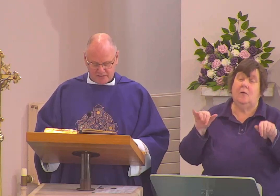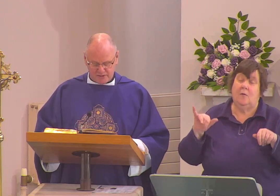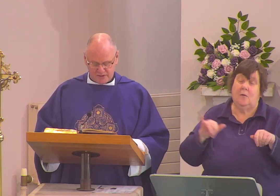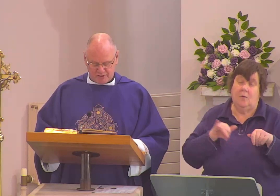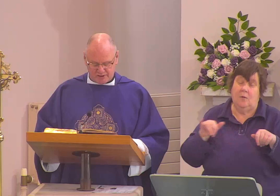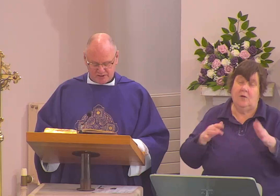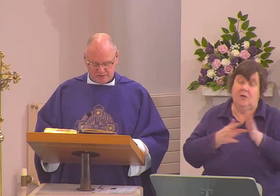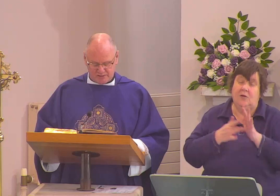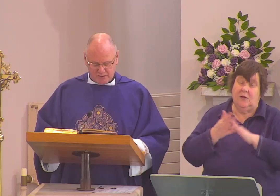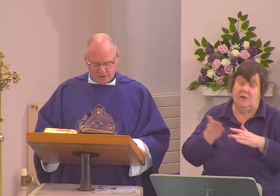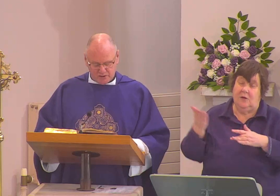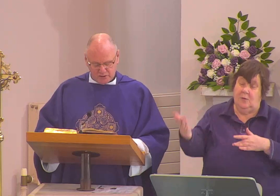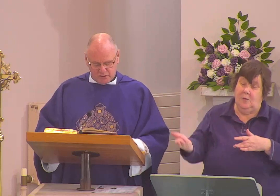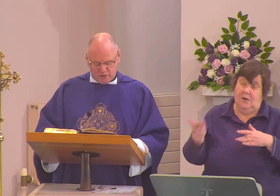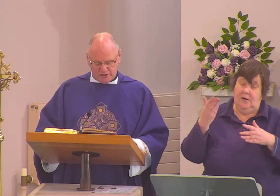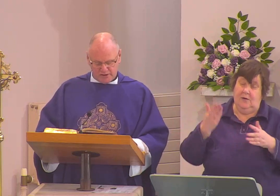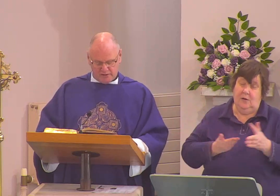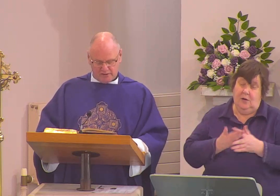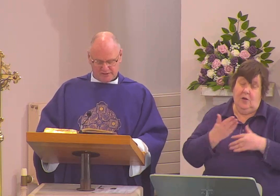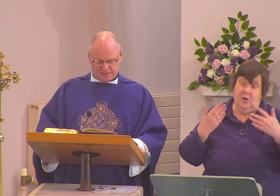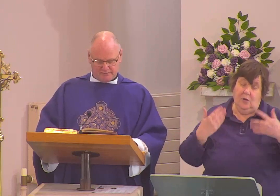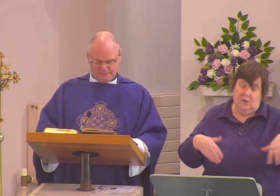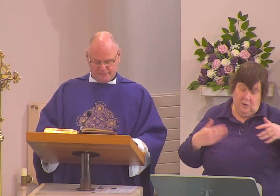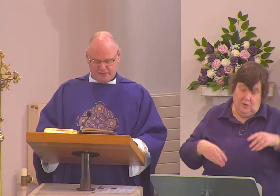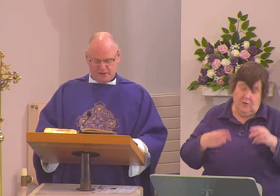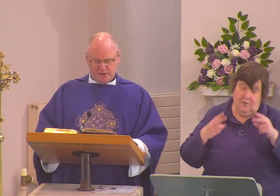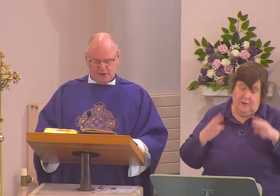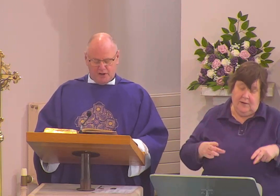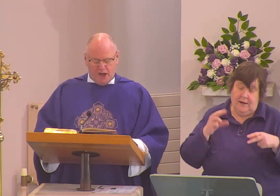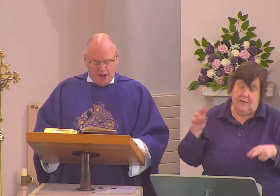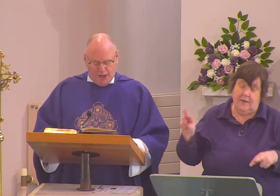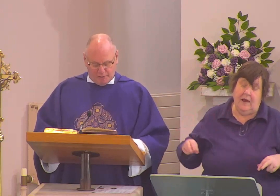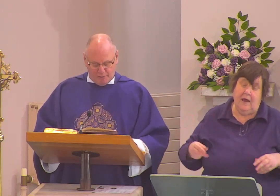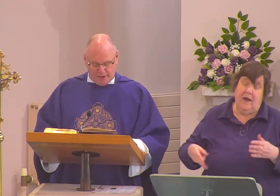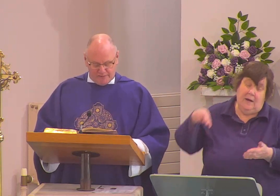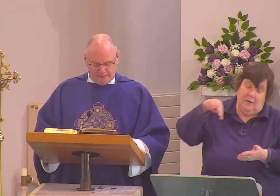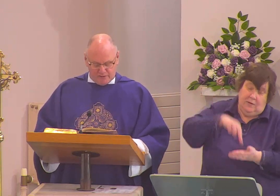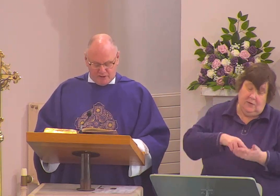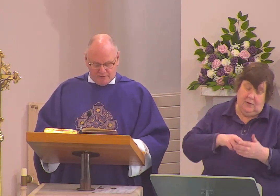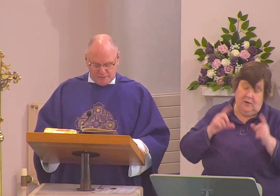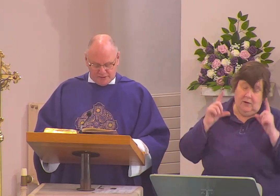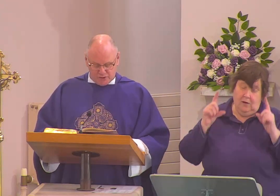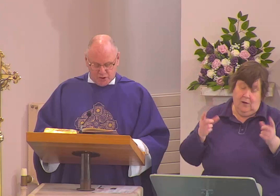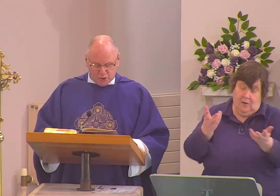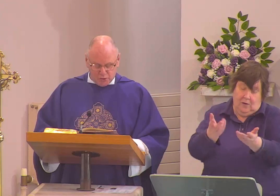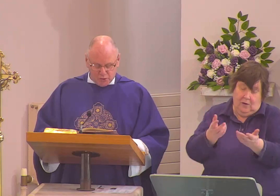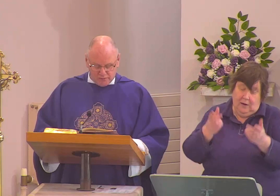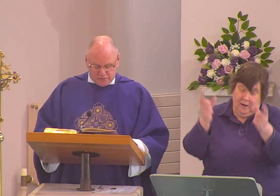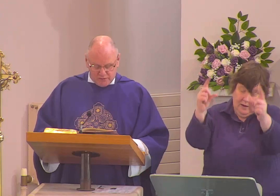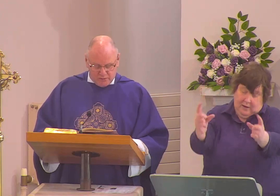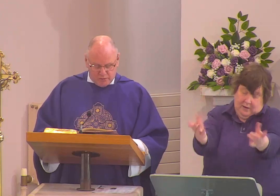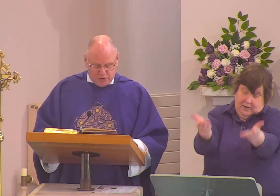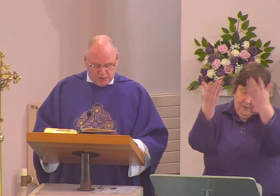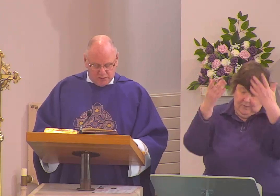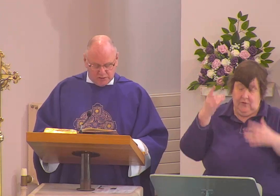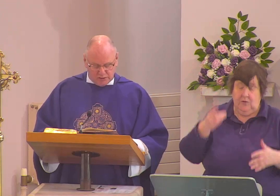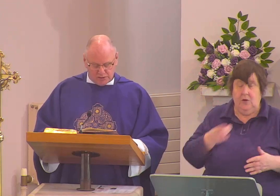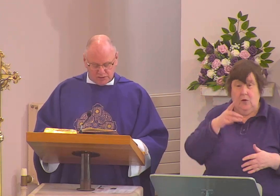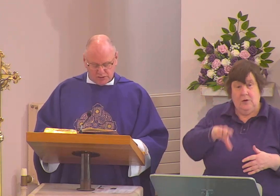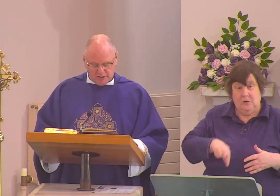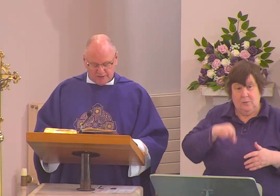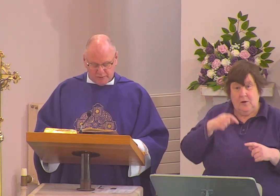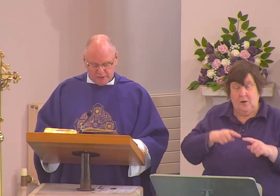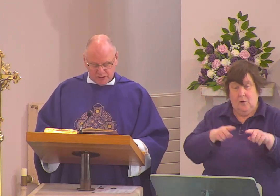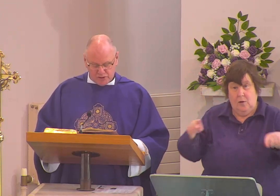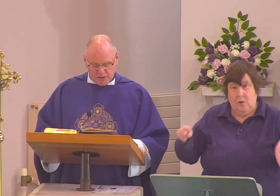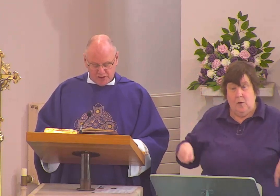and resurrection. Lord, hear us. And we pray for governments all over the world.